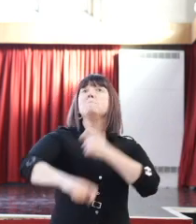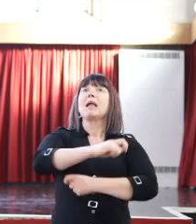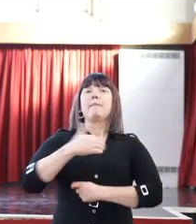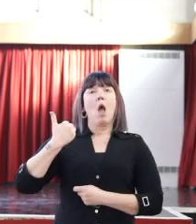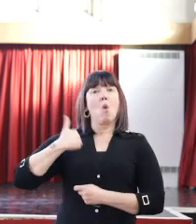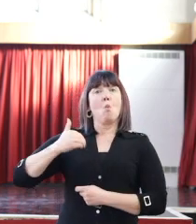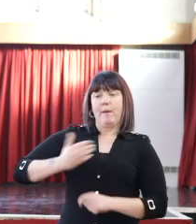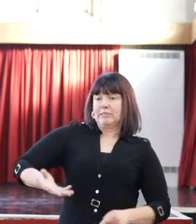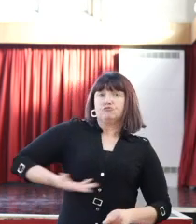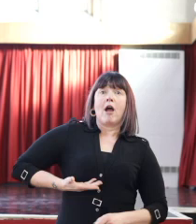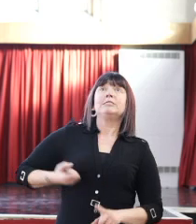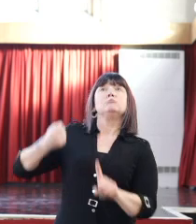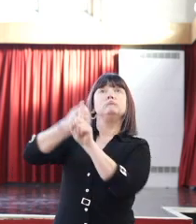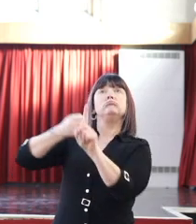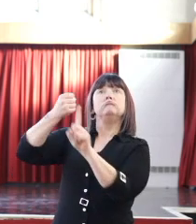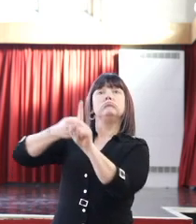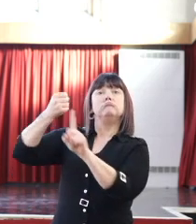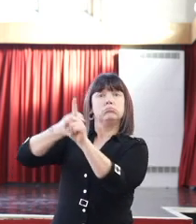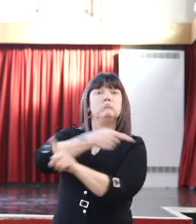troops fighting for Britain.